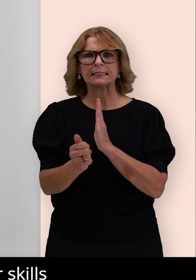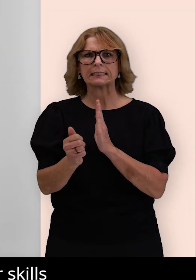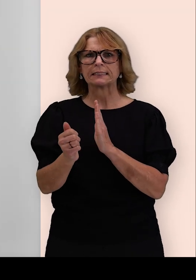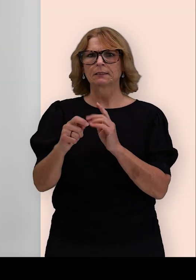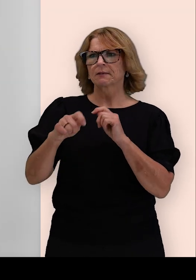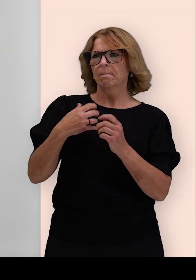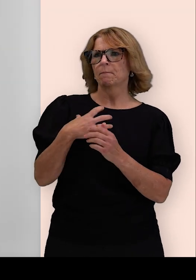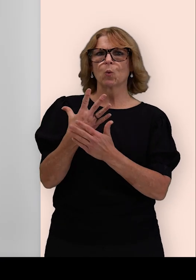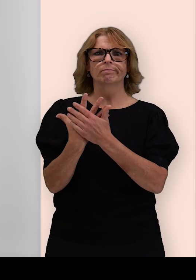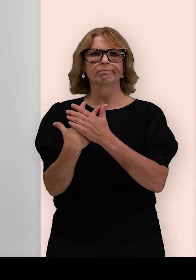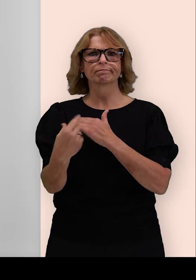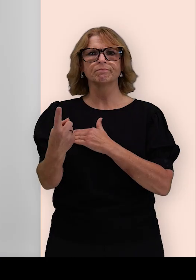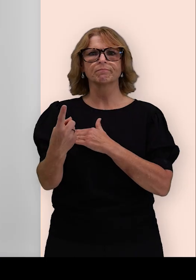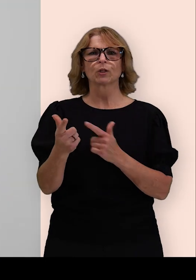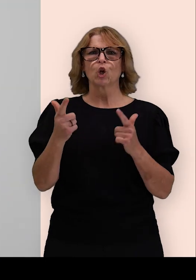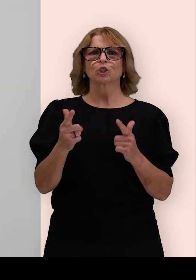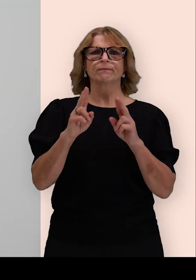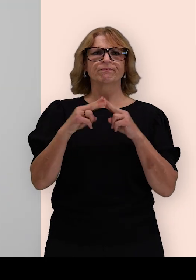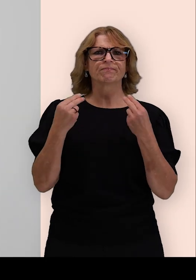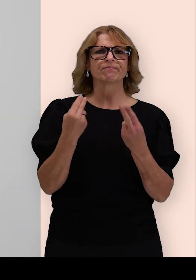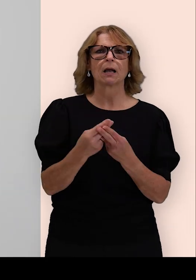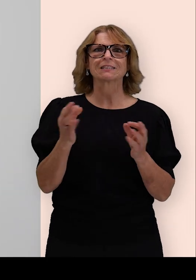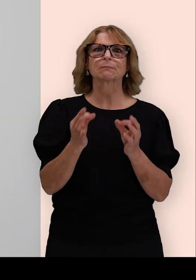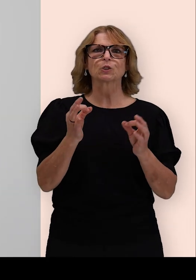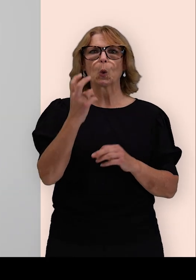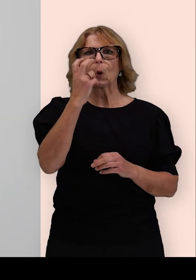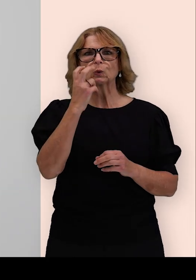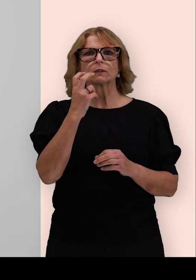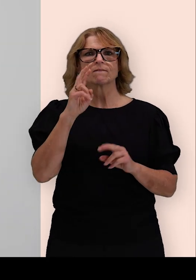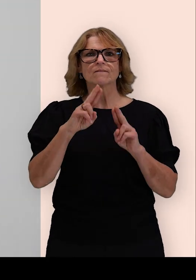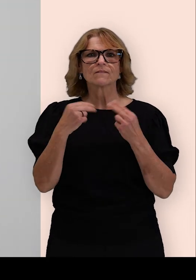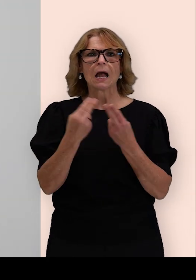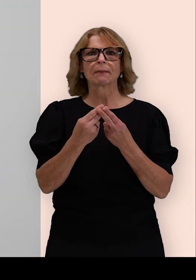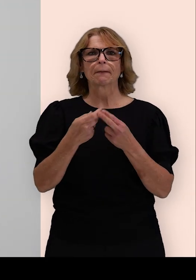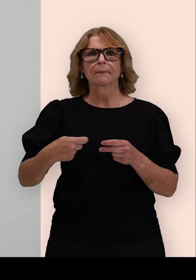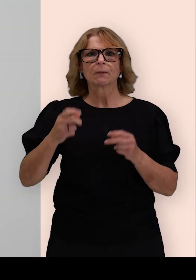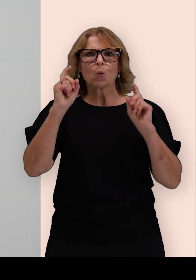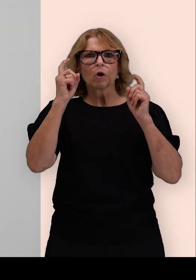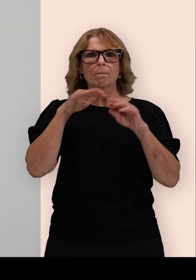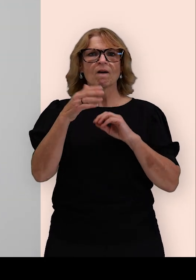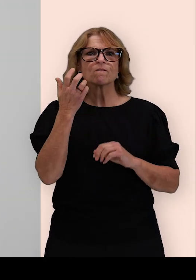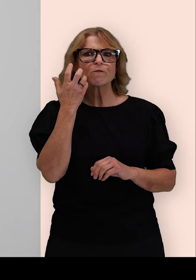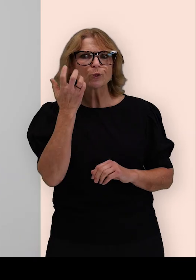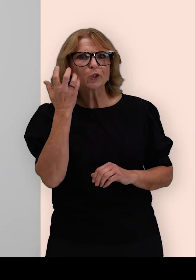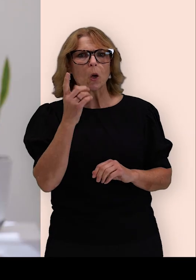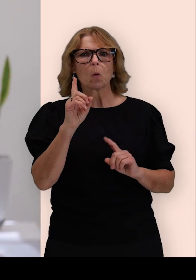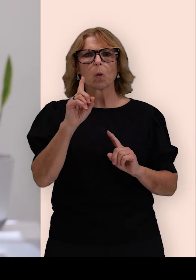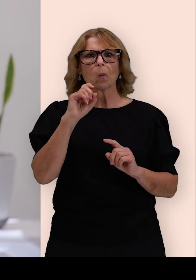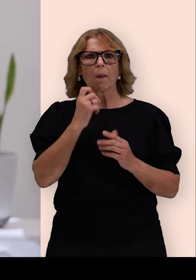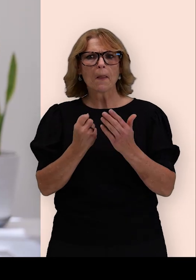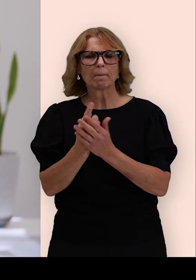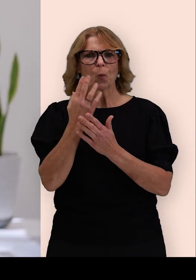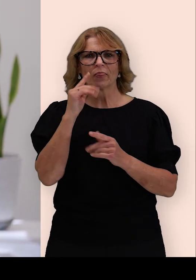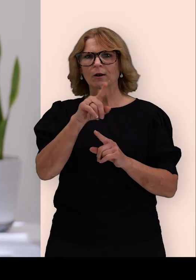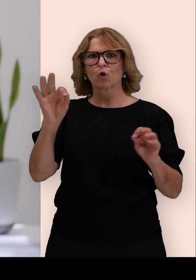her skills to be a bit more independent. Now, there's a lot of families, especially older family members, who are worried about the future and what's